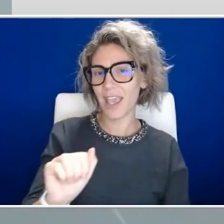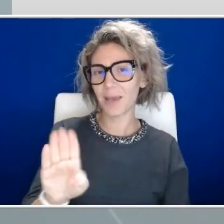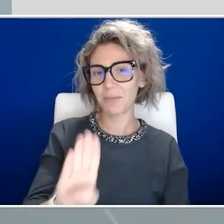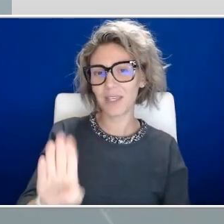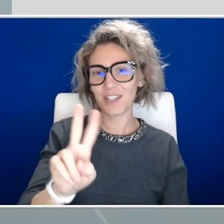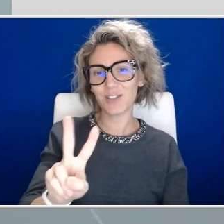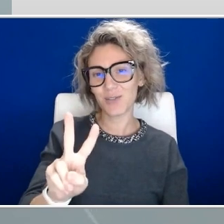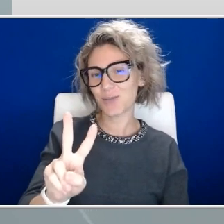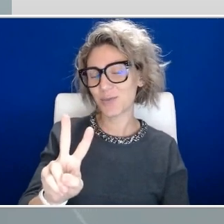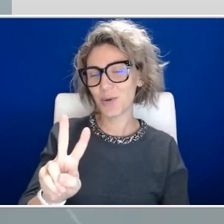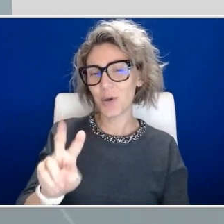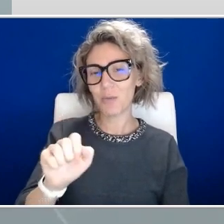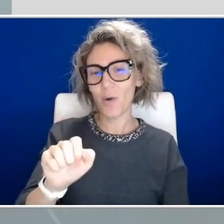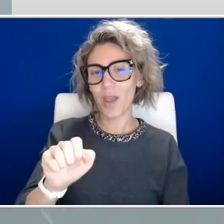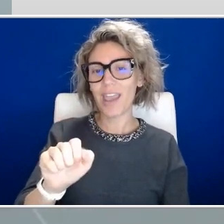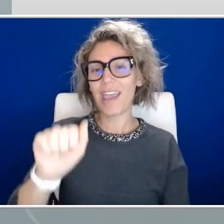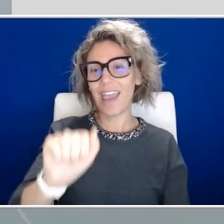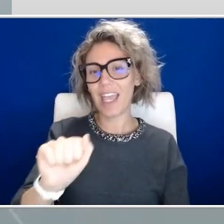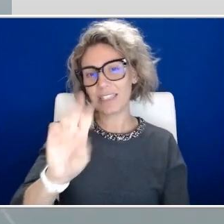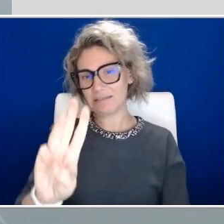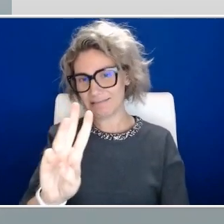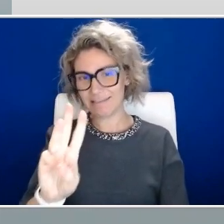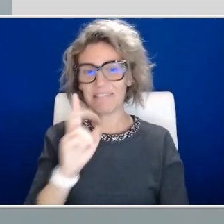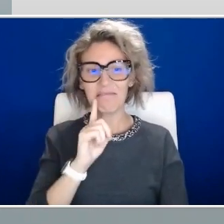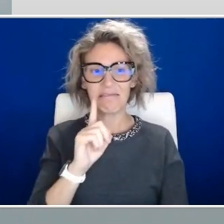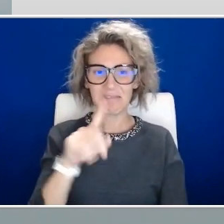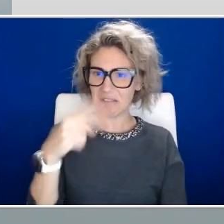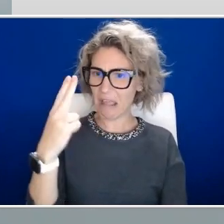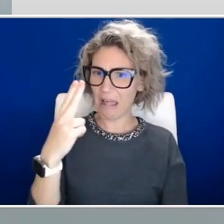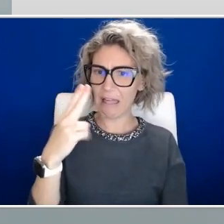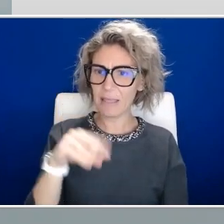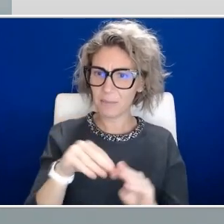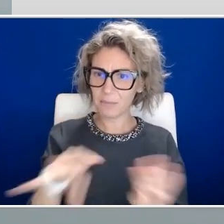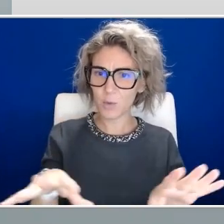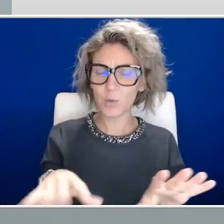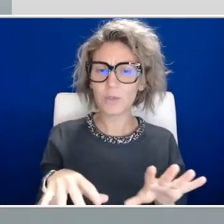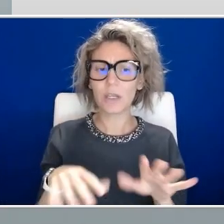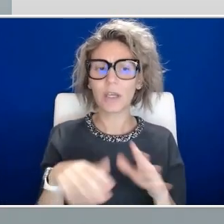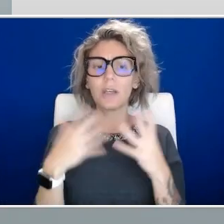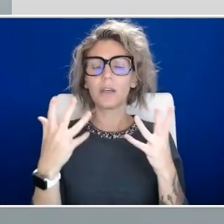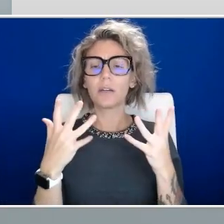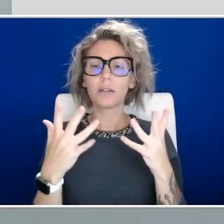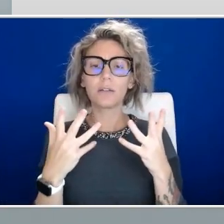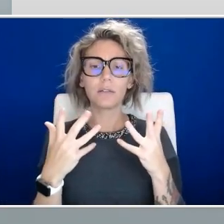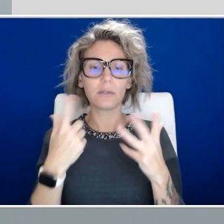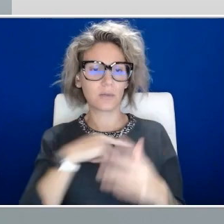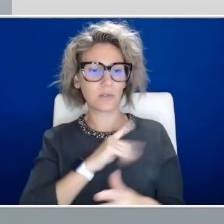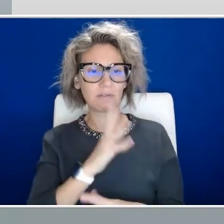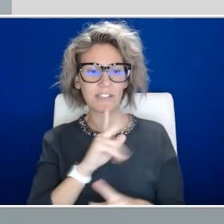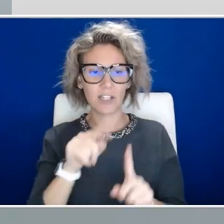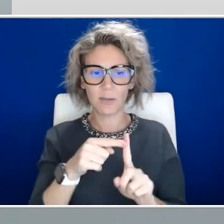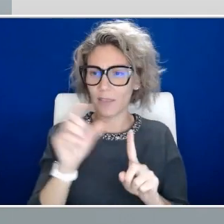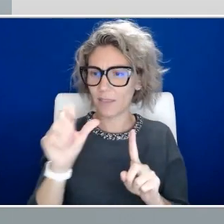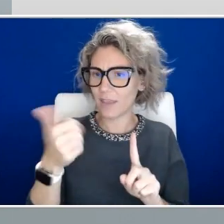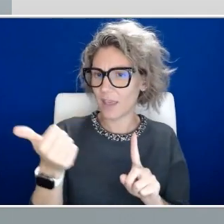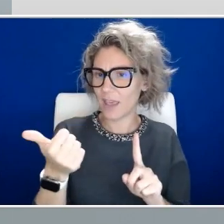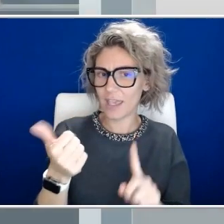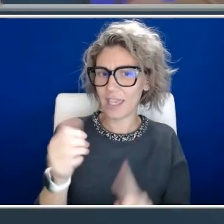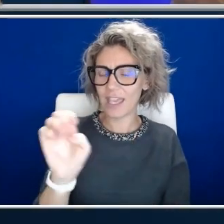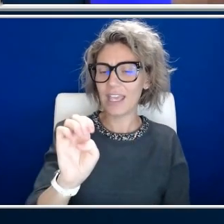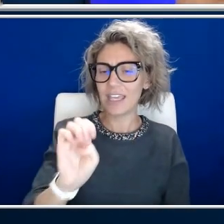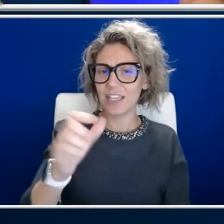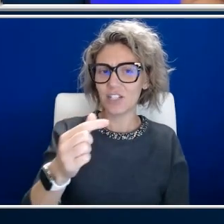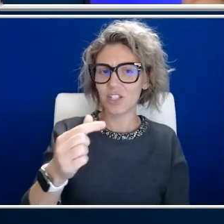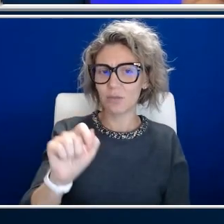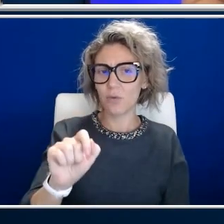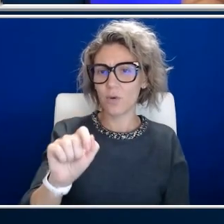BA.2.86. One headline calls it highly mutated. So we're just talking about the other variant, EG.5. How is this